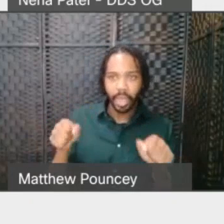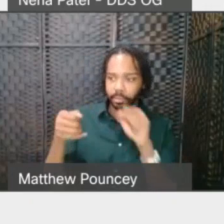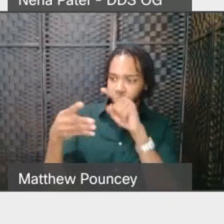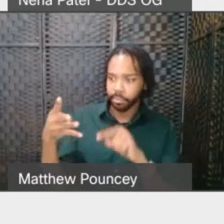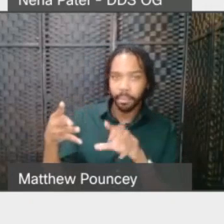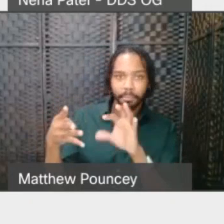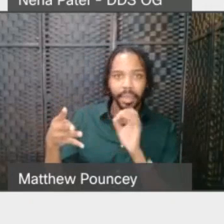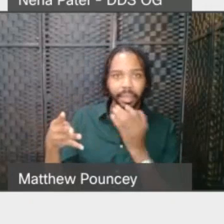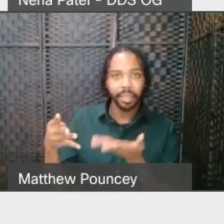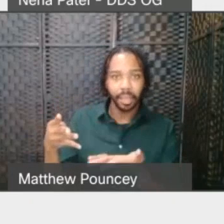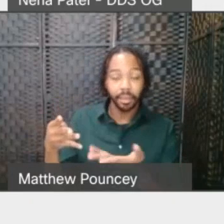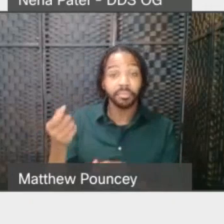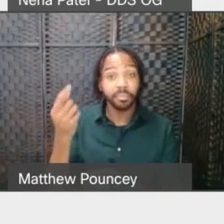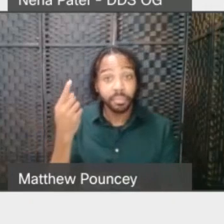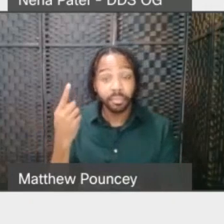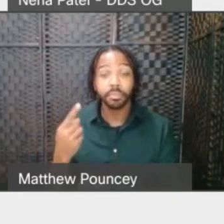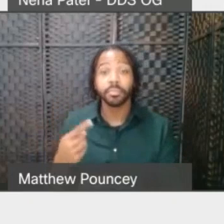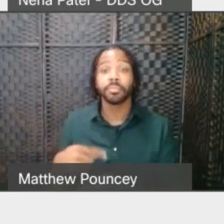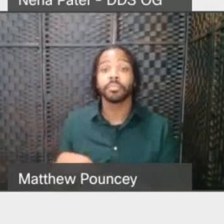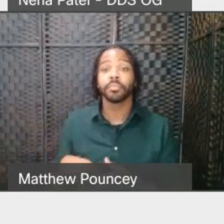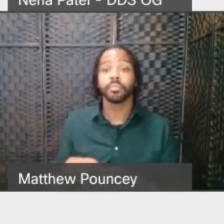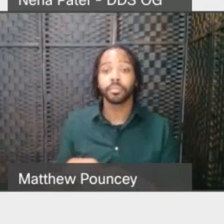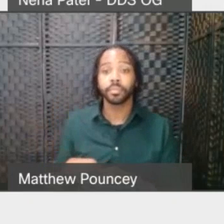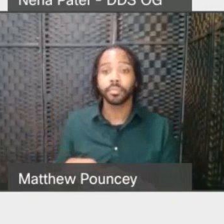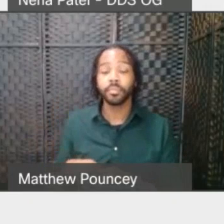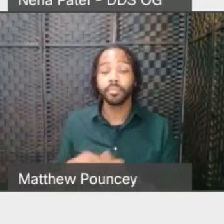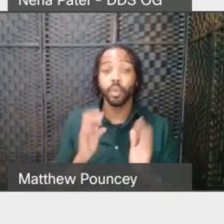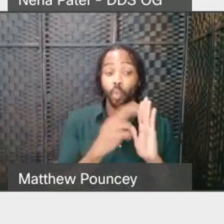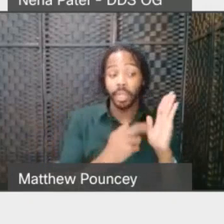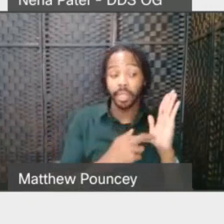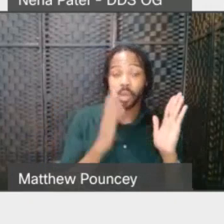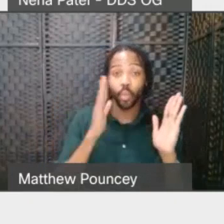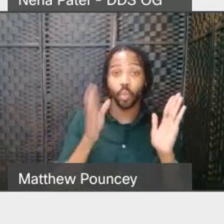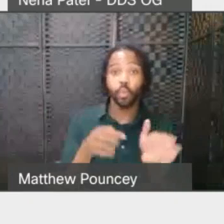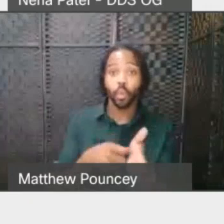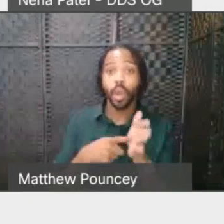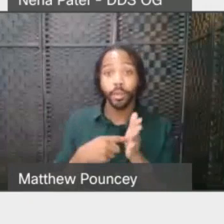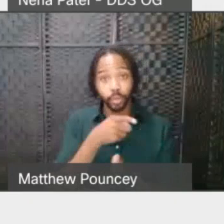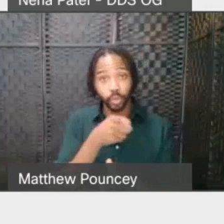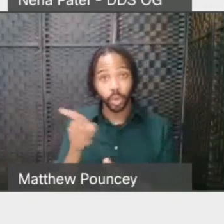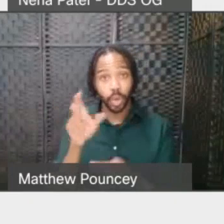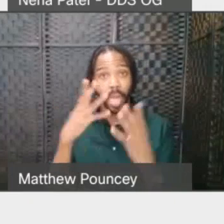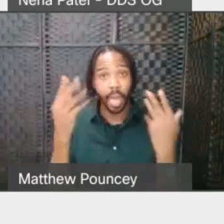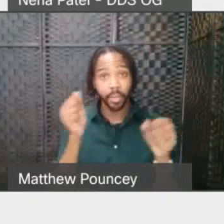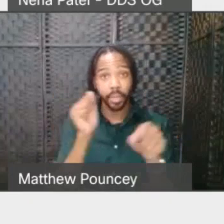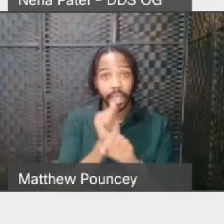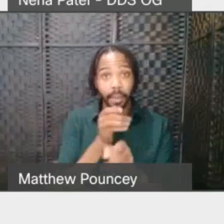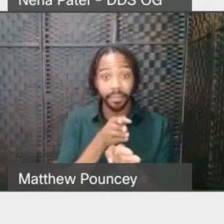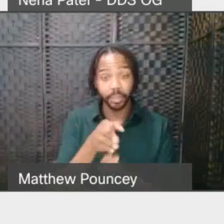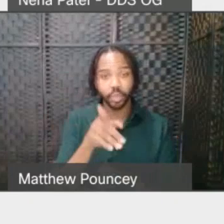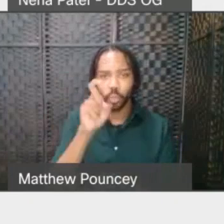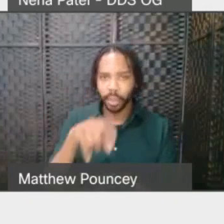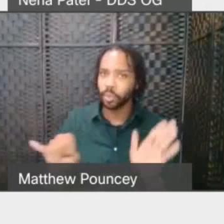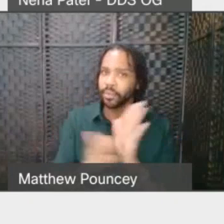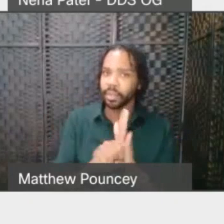It does require that the regulation will require that if you work in the healthcare field, you will have to identify yourself